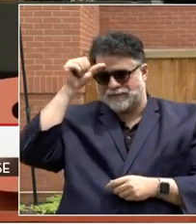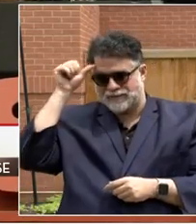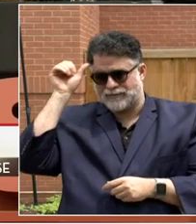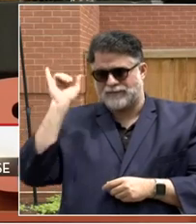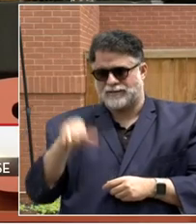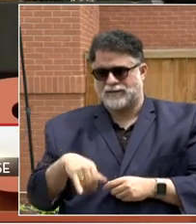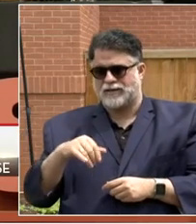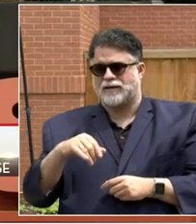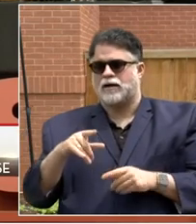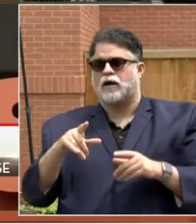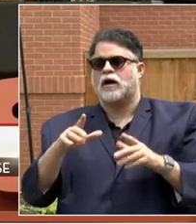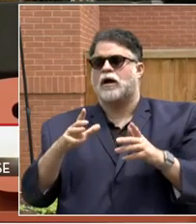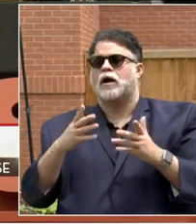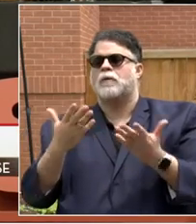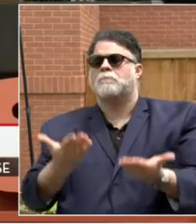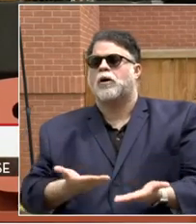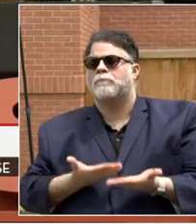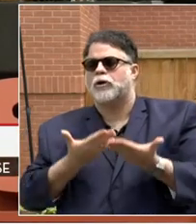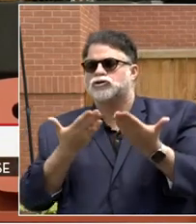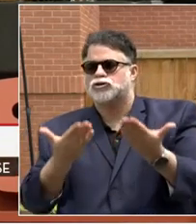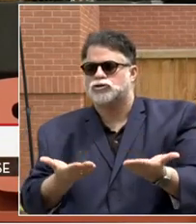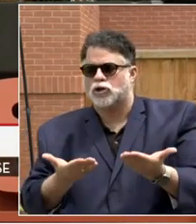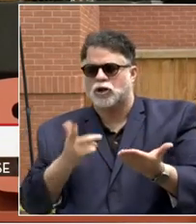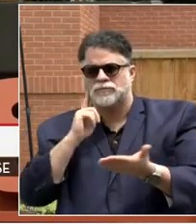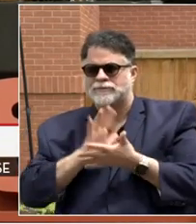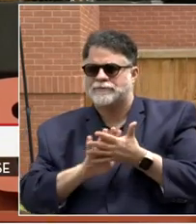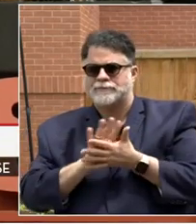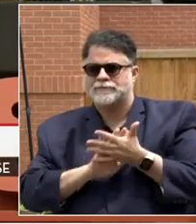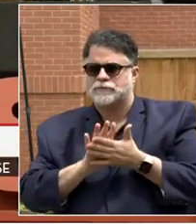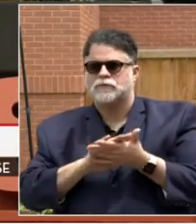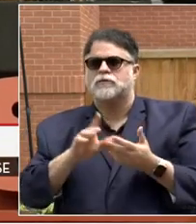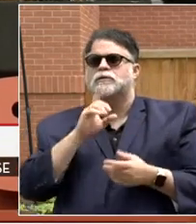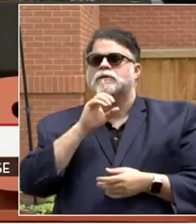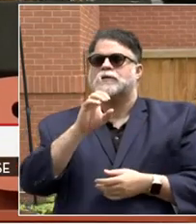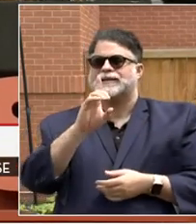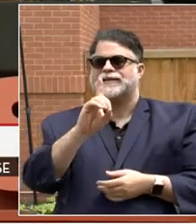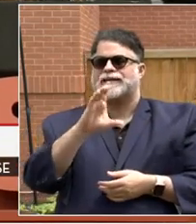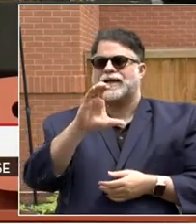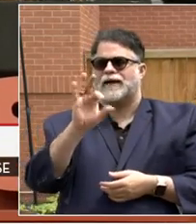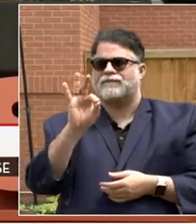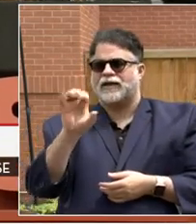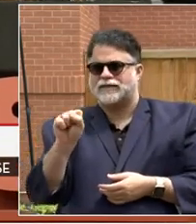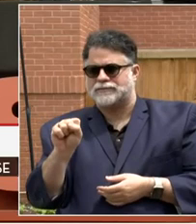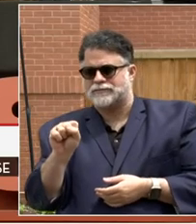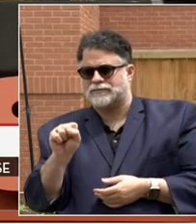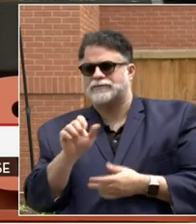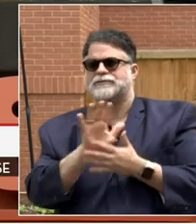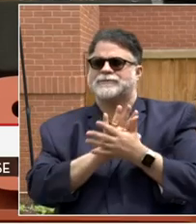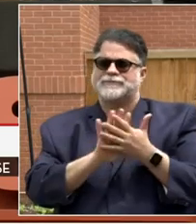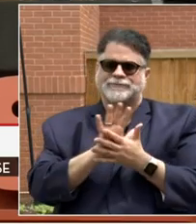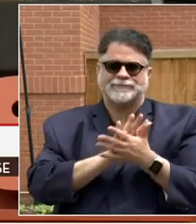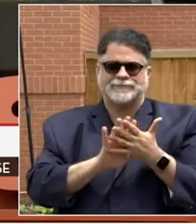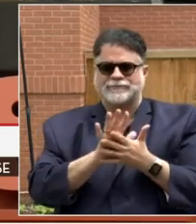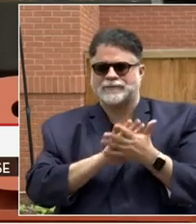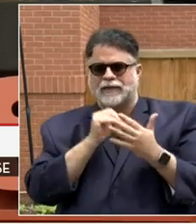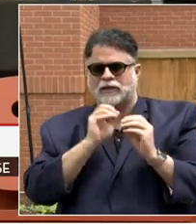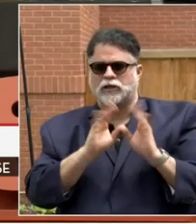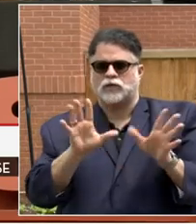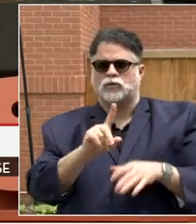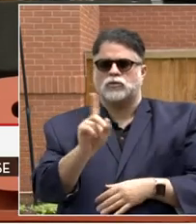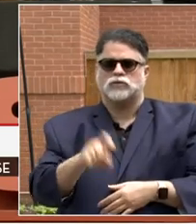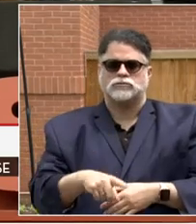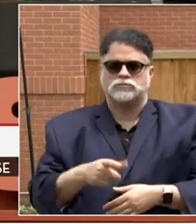to overhaul DFS completely and making it an independent agency? Well, I actually haven't seen the bill, so it would be